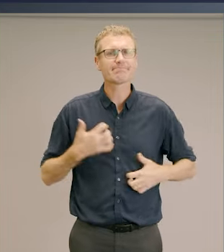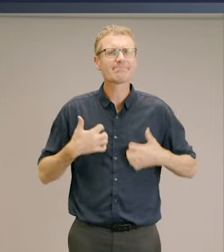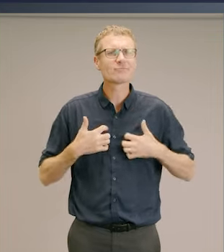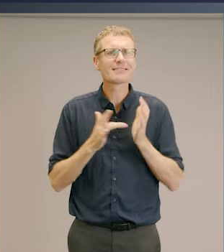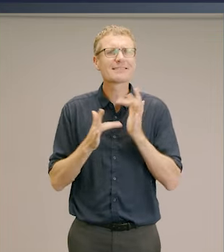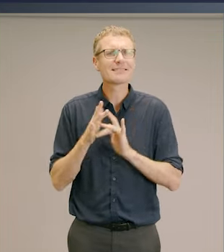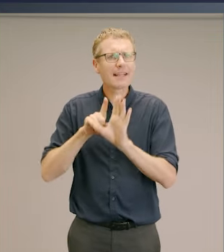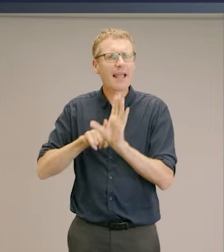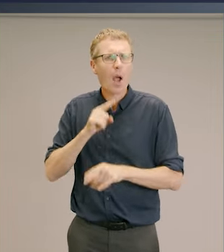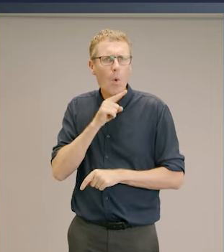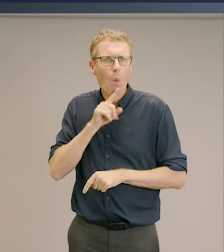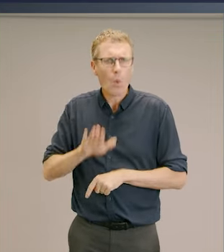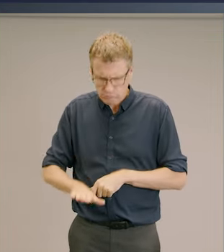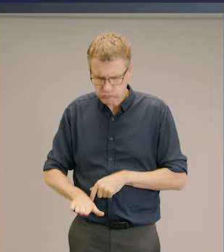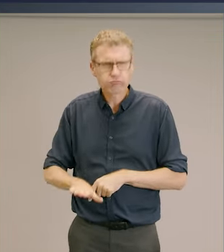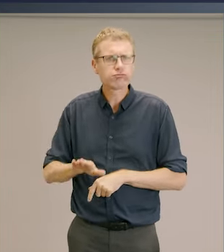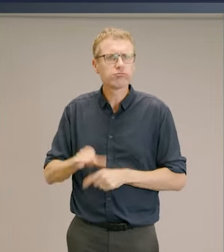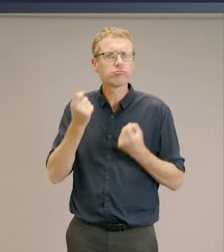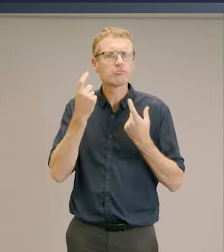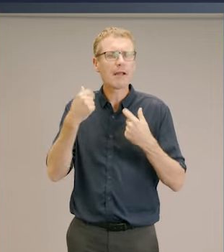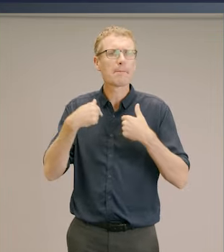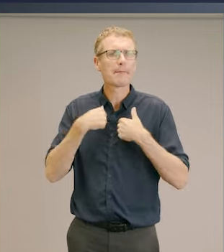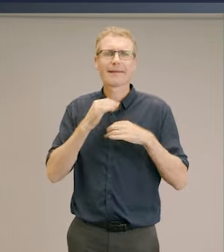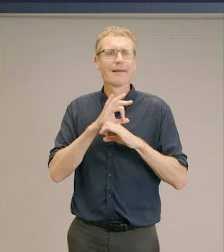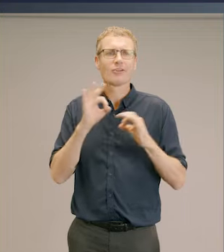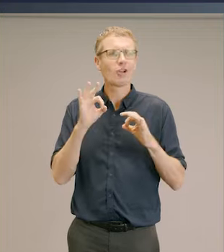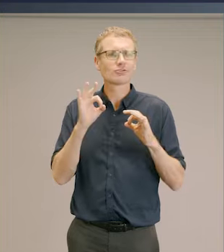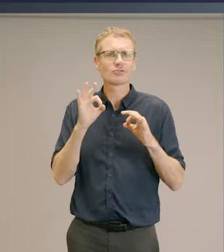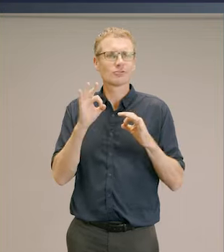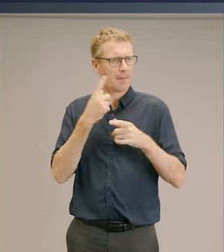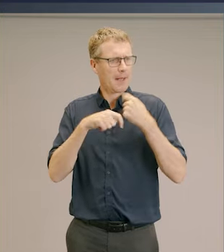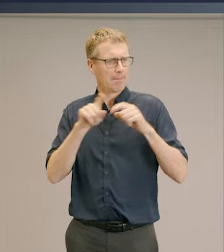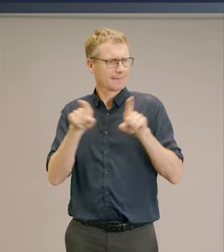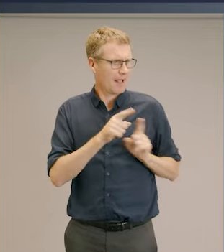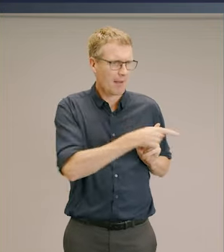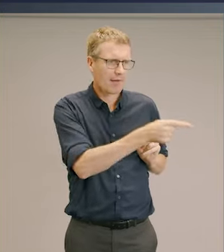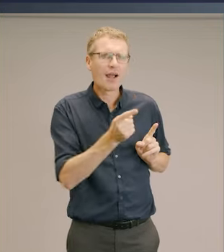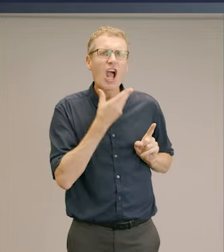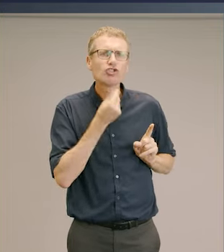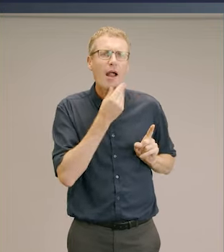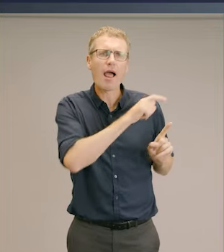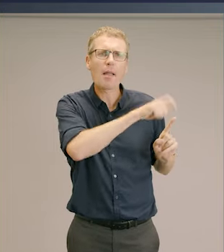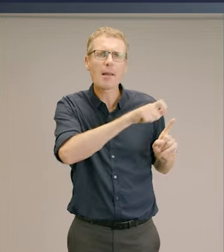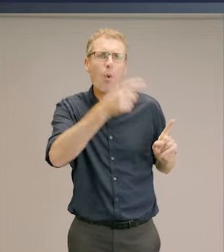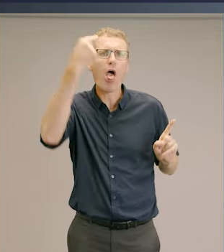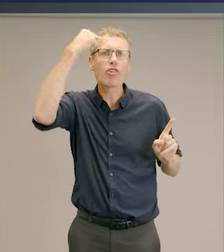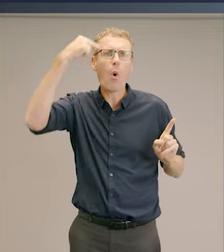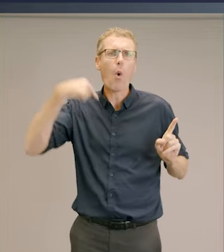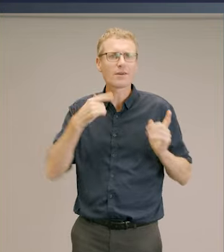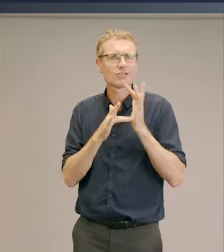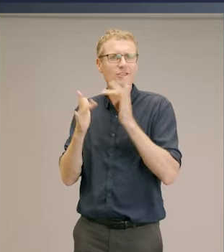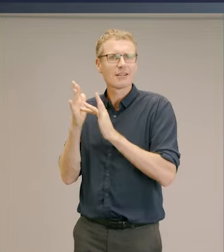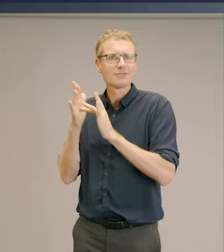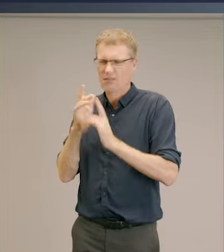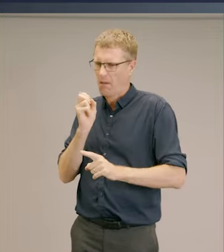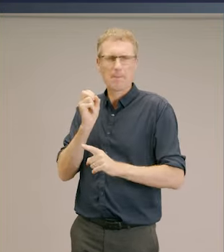knew from an early age that he was not going to be the political Messiah that all of God's people were waiting for.